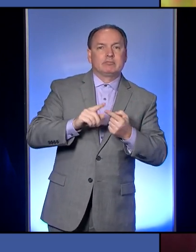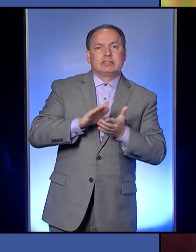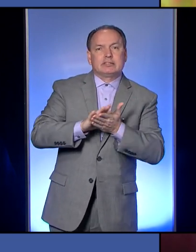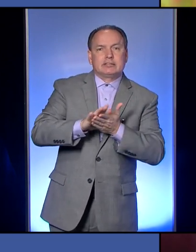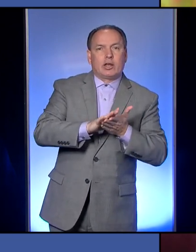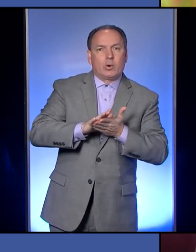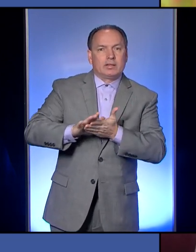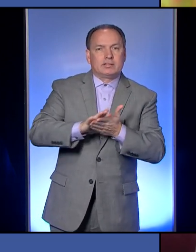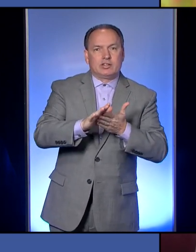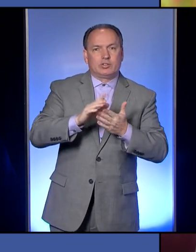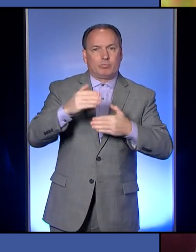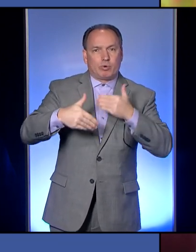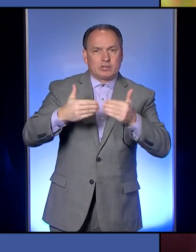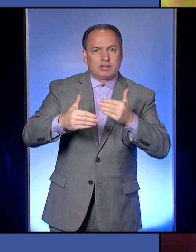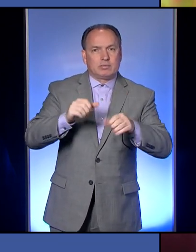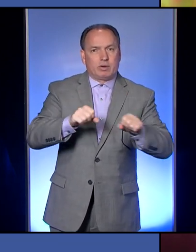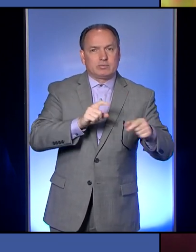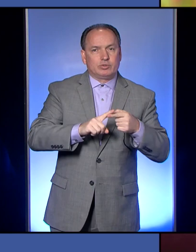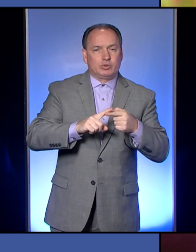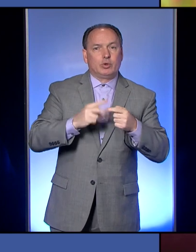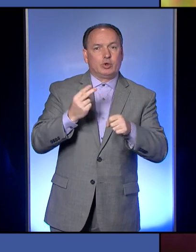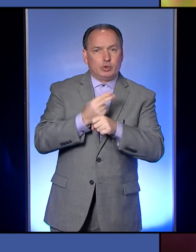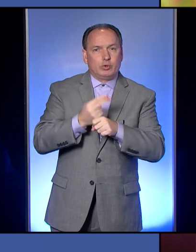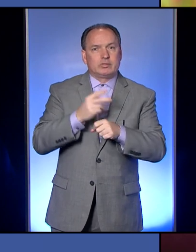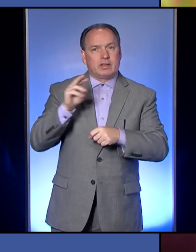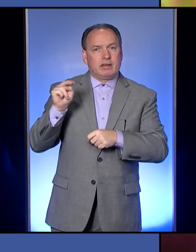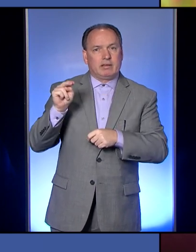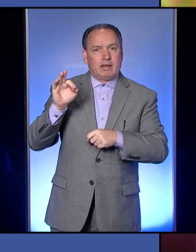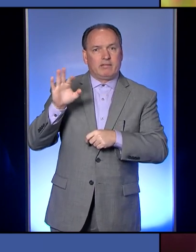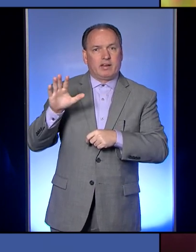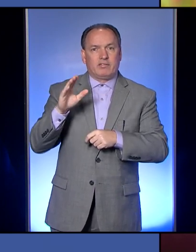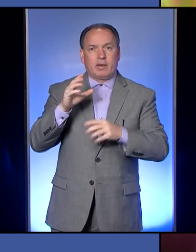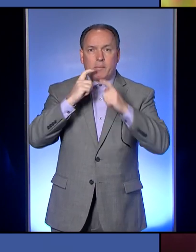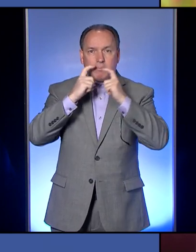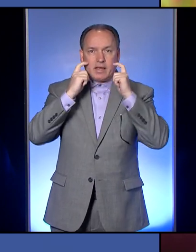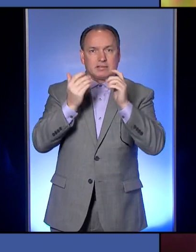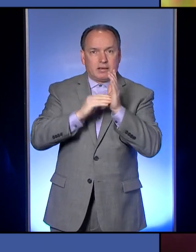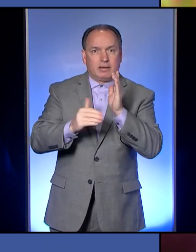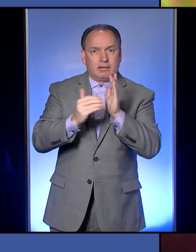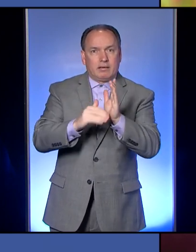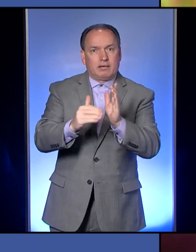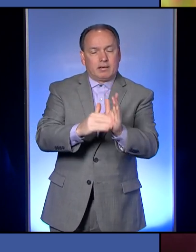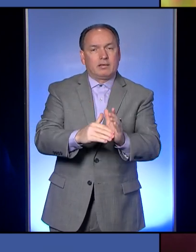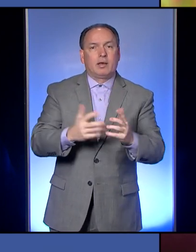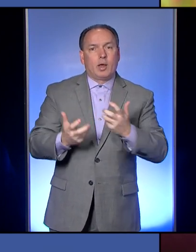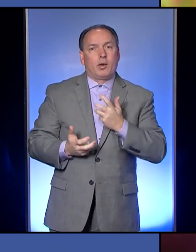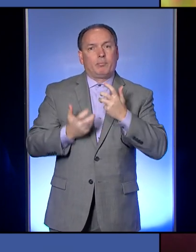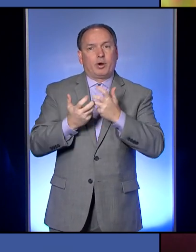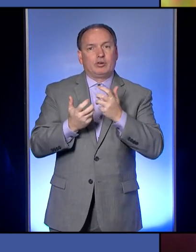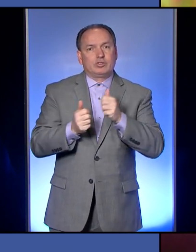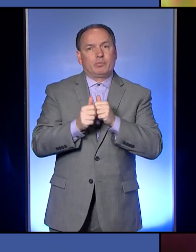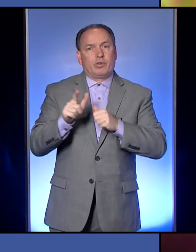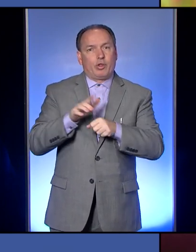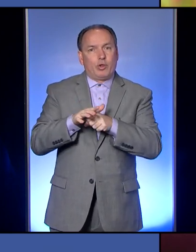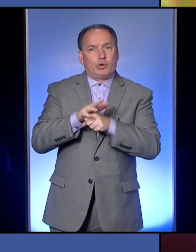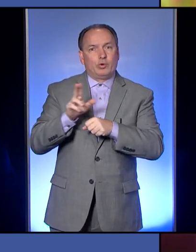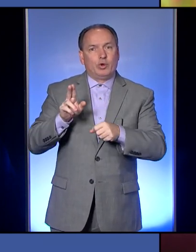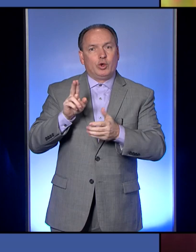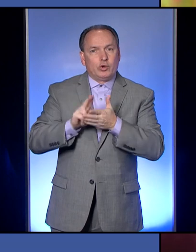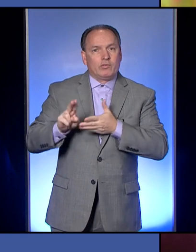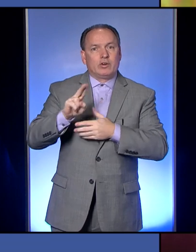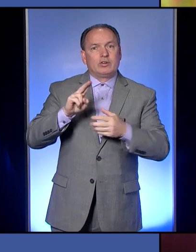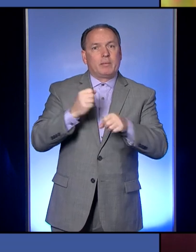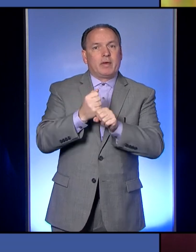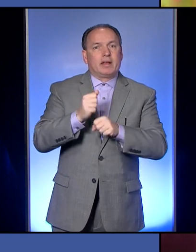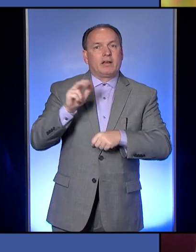make it possossible for us to safely reuse our N95 masks, and partnerships with local universities to use 3D printers to